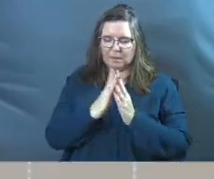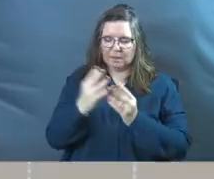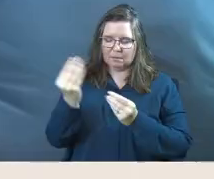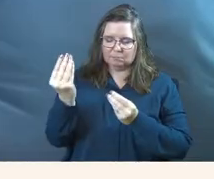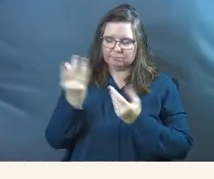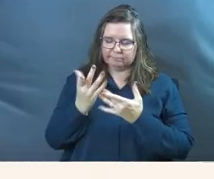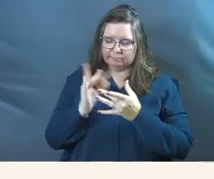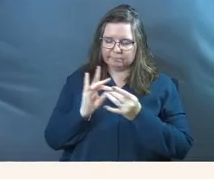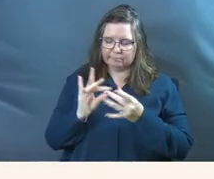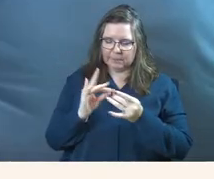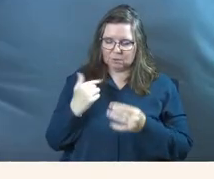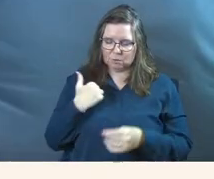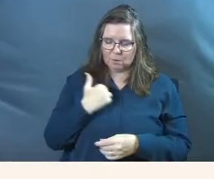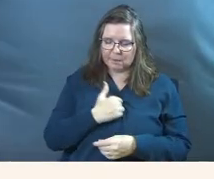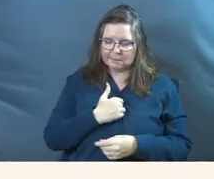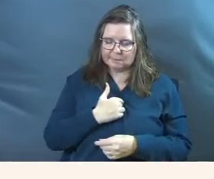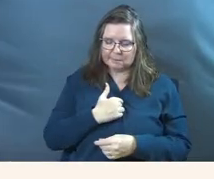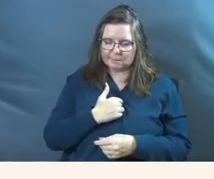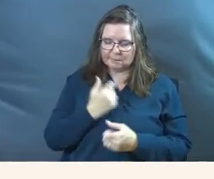speak.